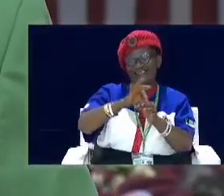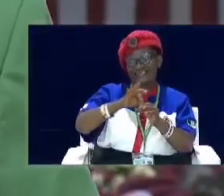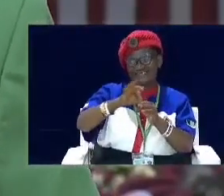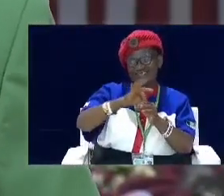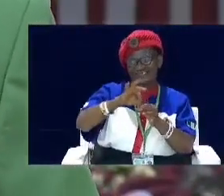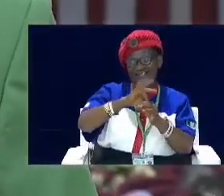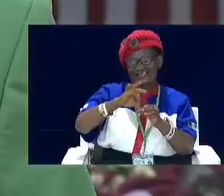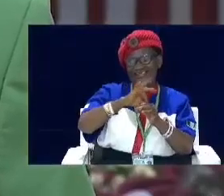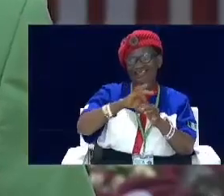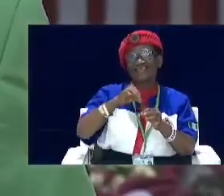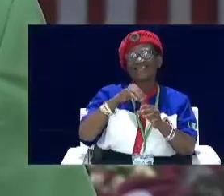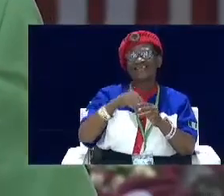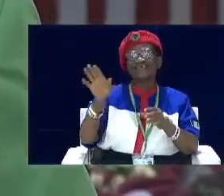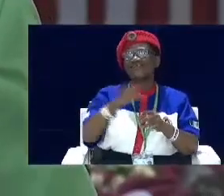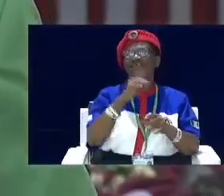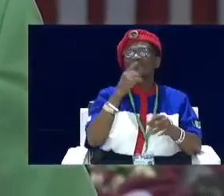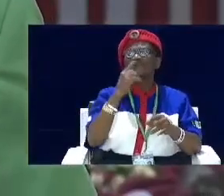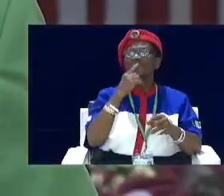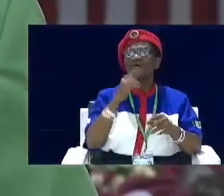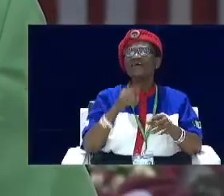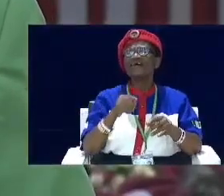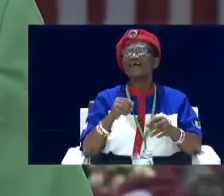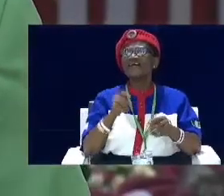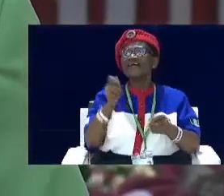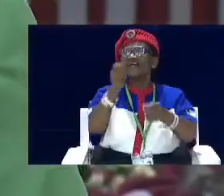Instead of amen, it's going to be on.